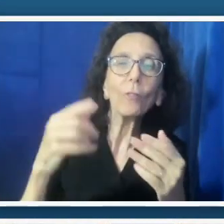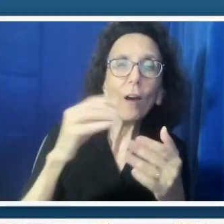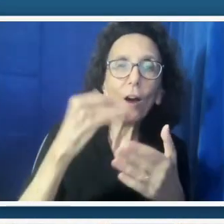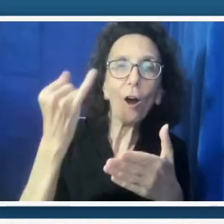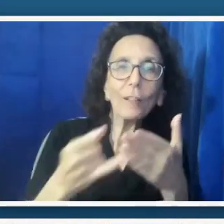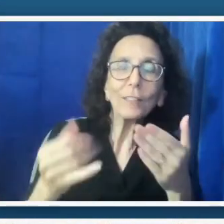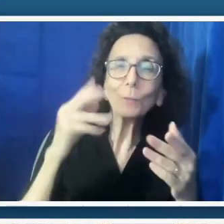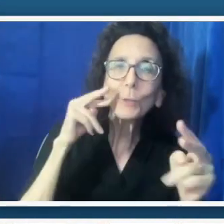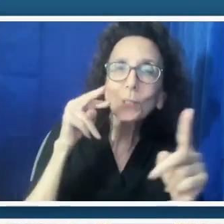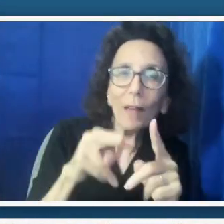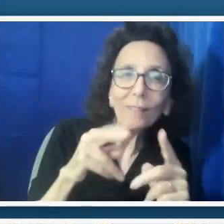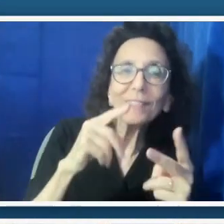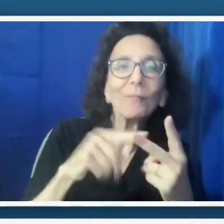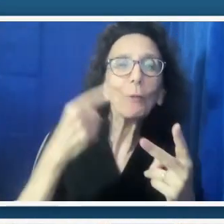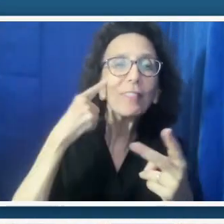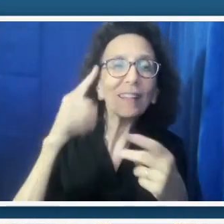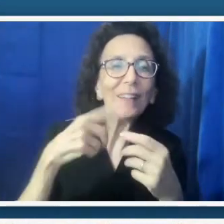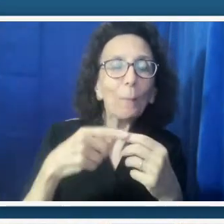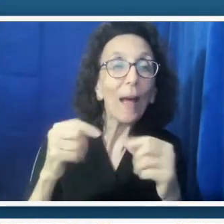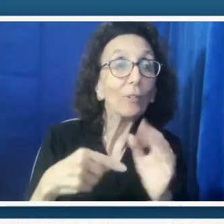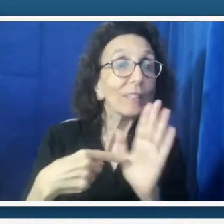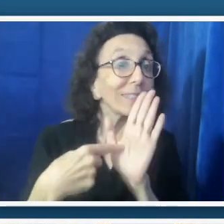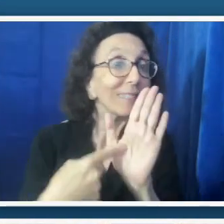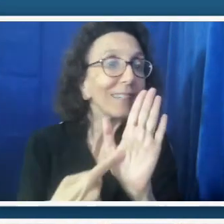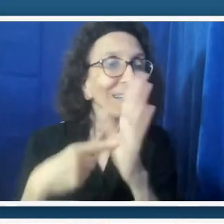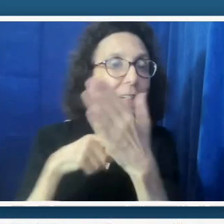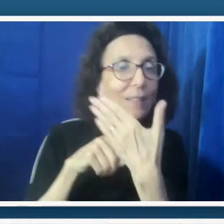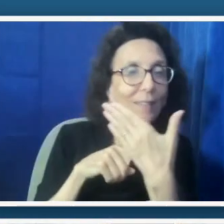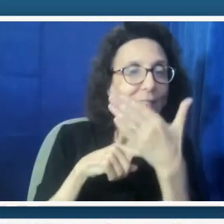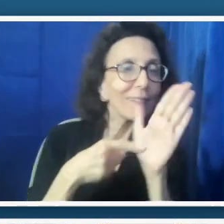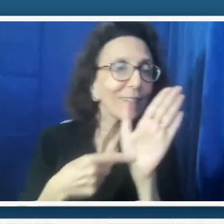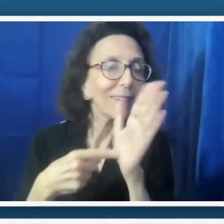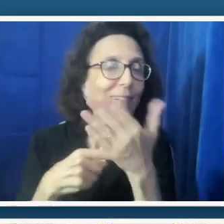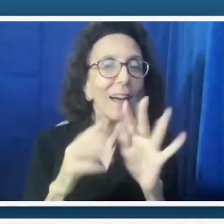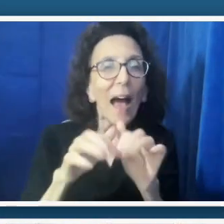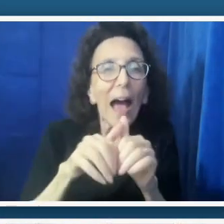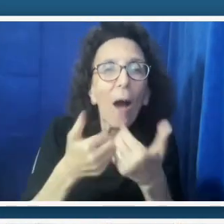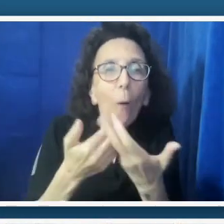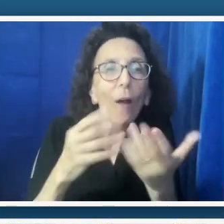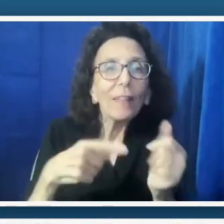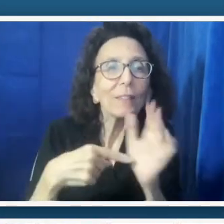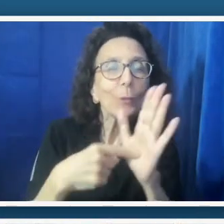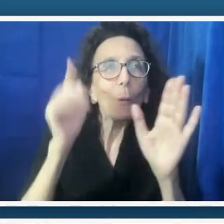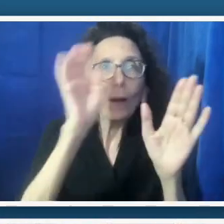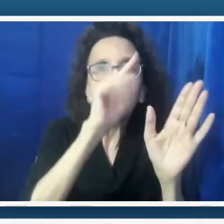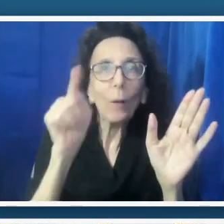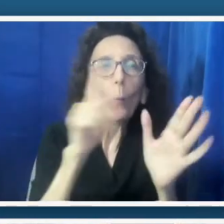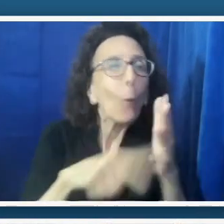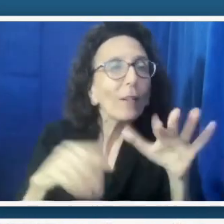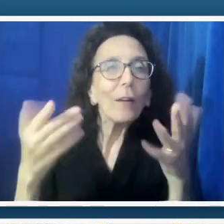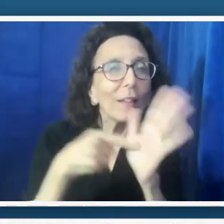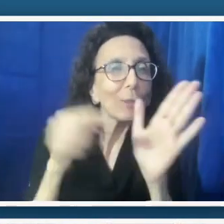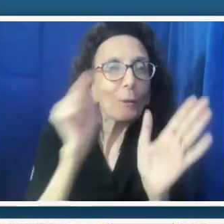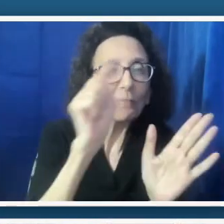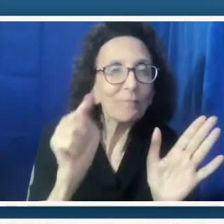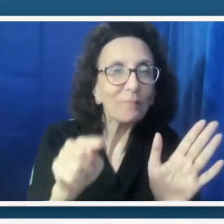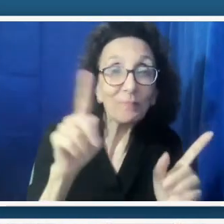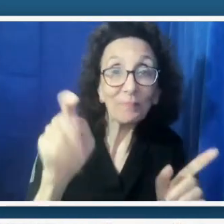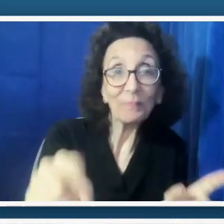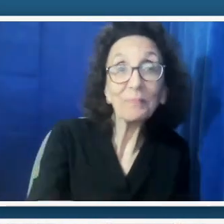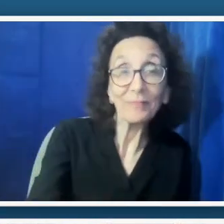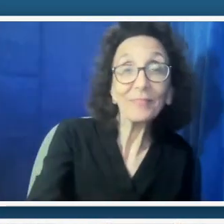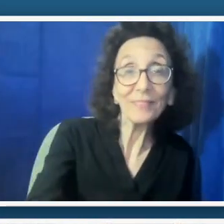what do you notice about how these different themes are depicted in these murals? And while